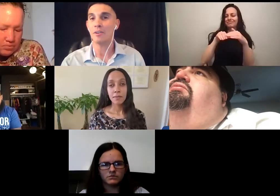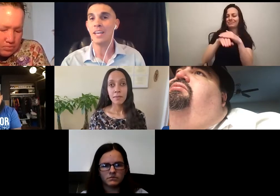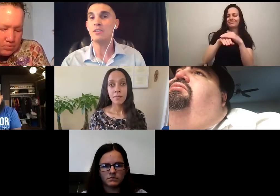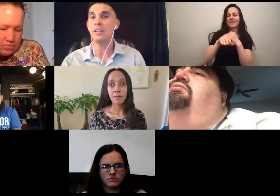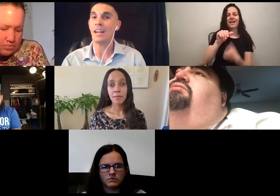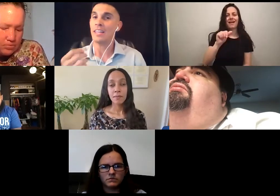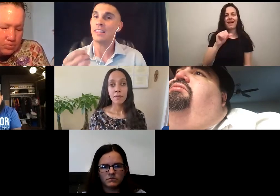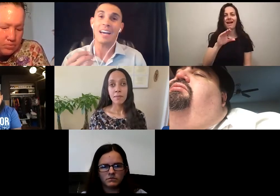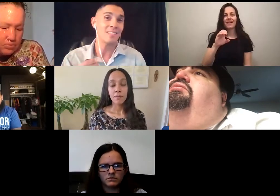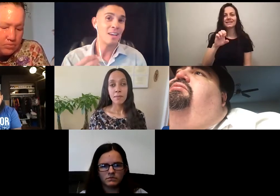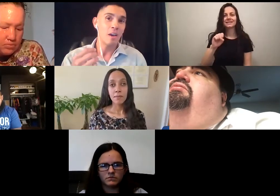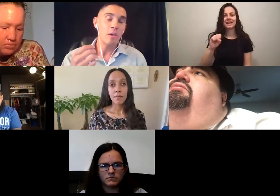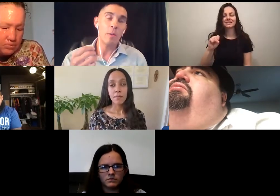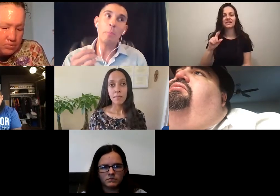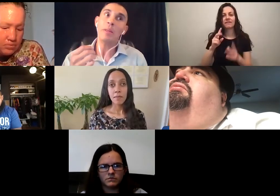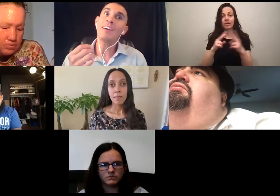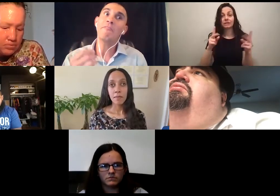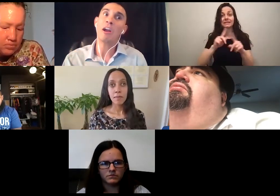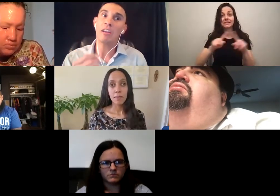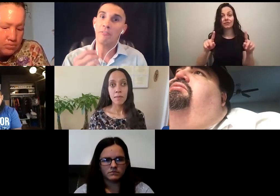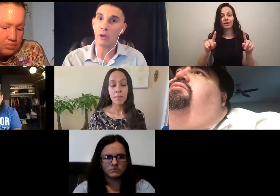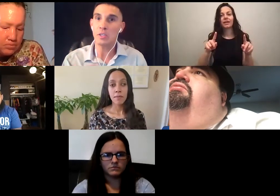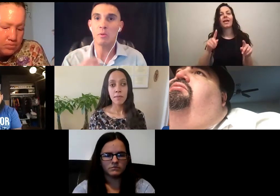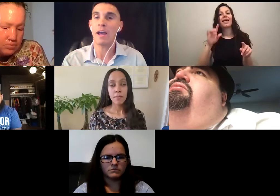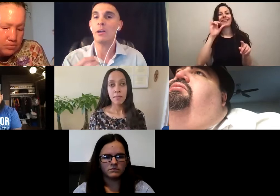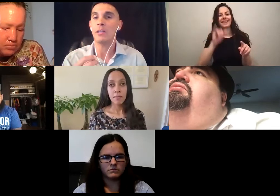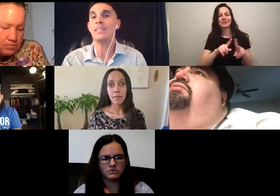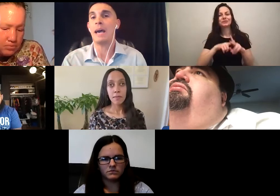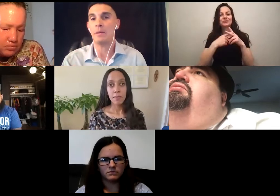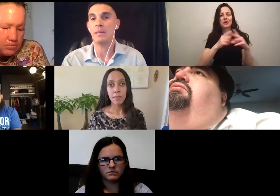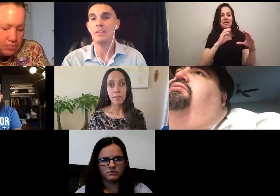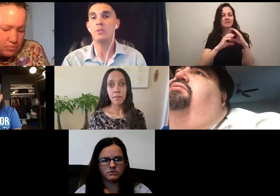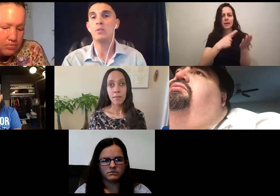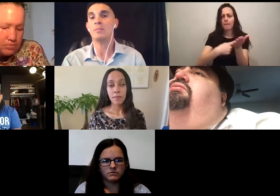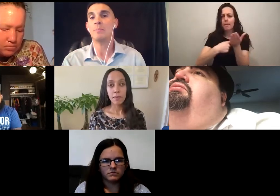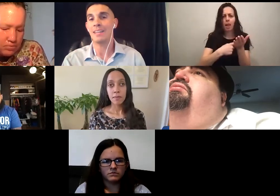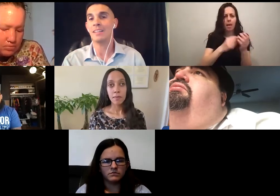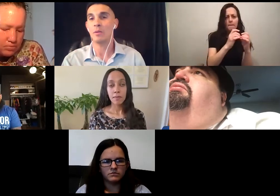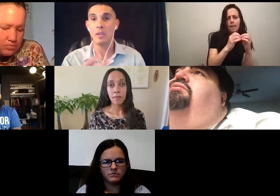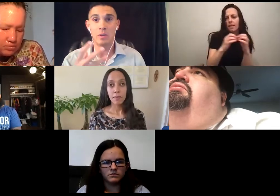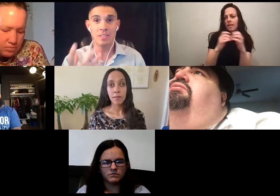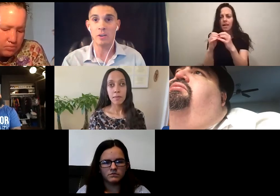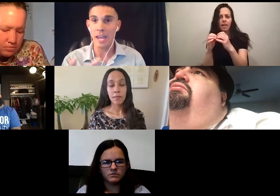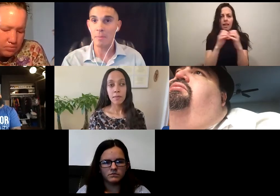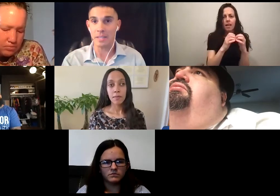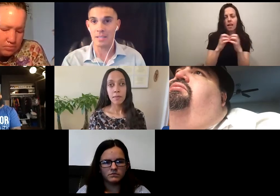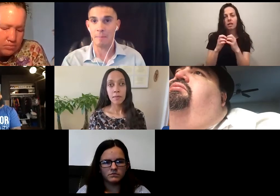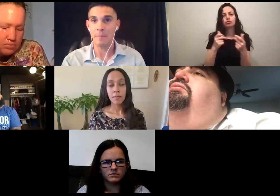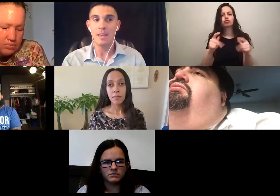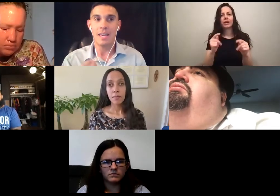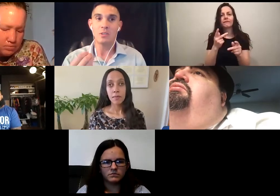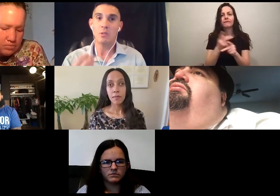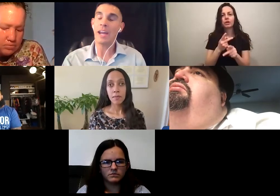a conversation. And I think that's probably the very first primary step to dismantling what you consider